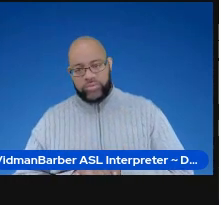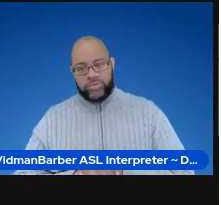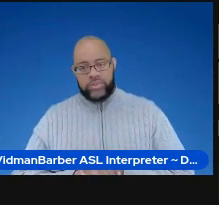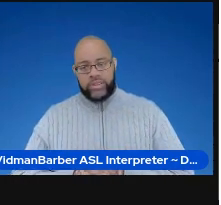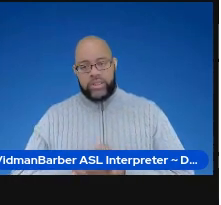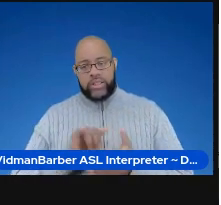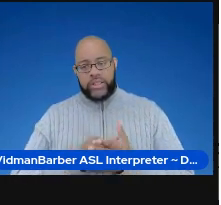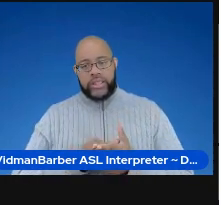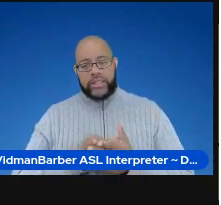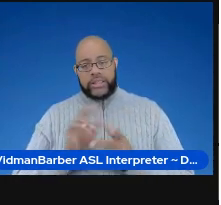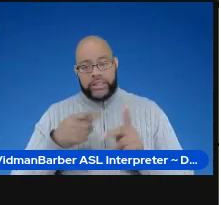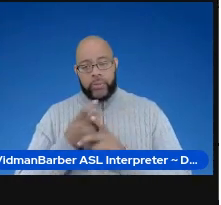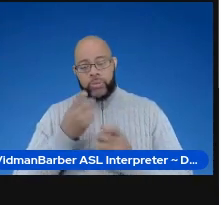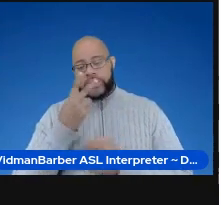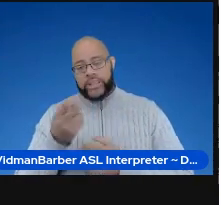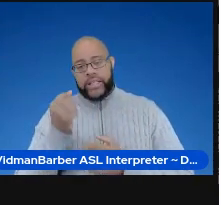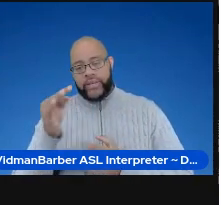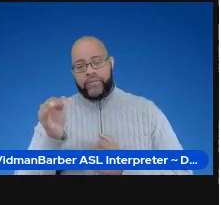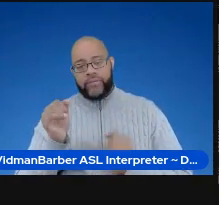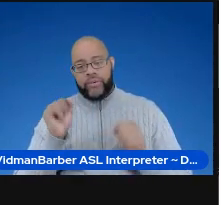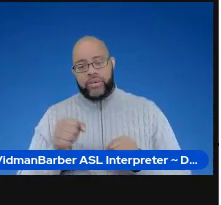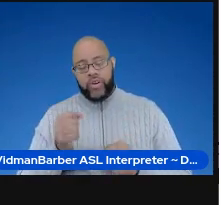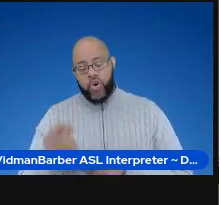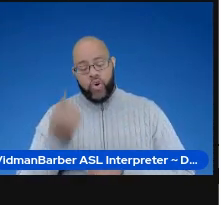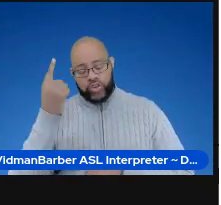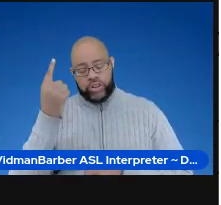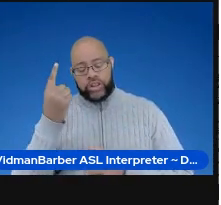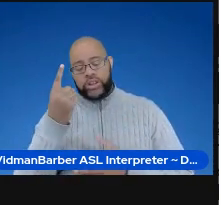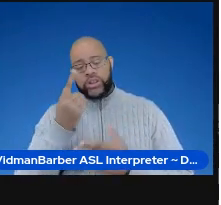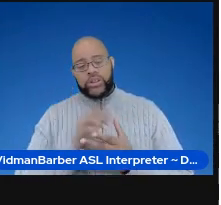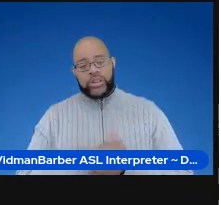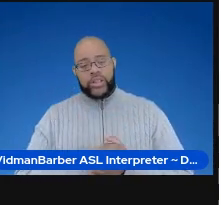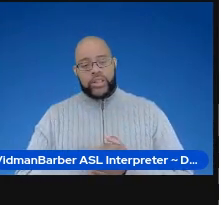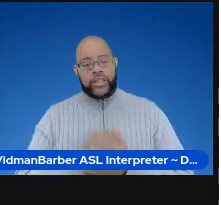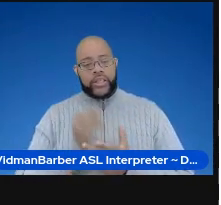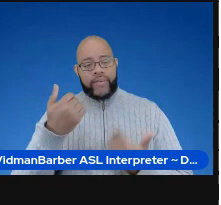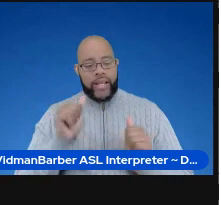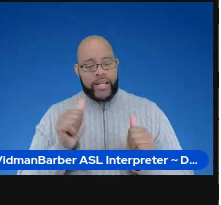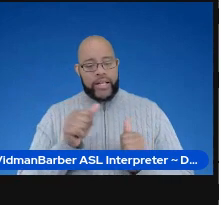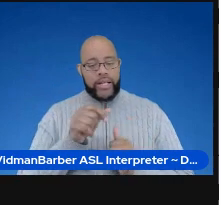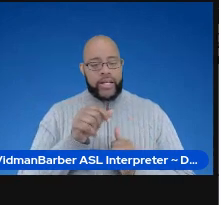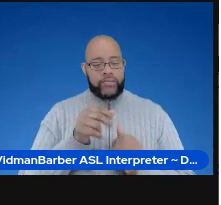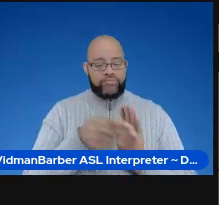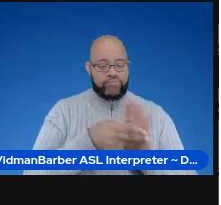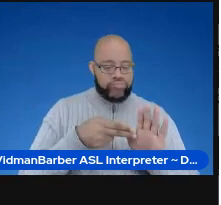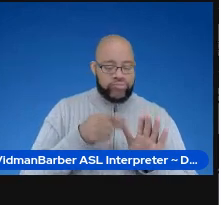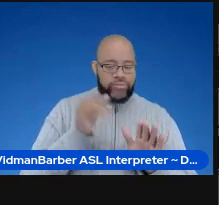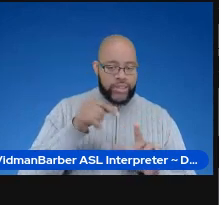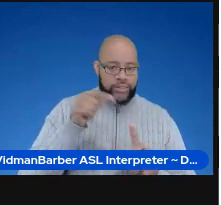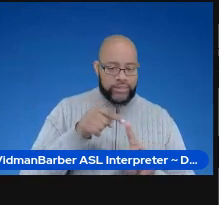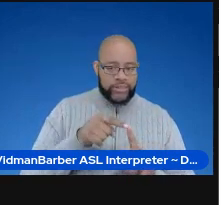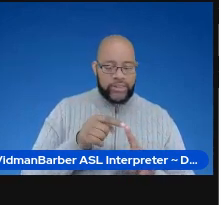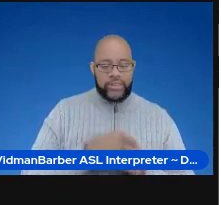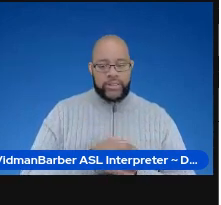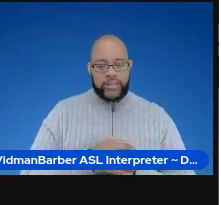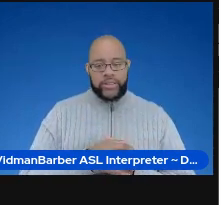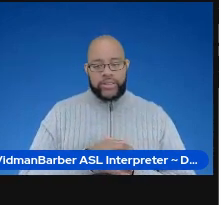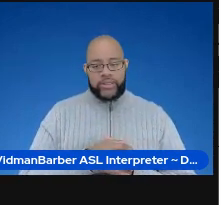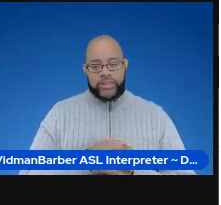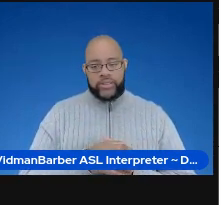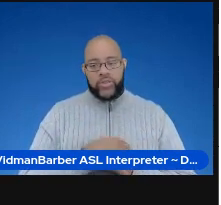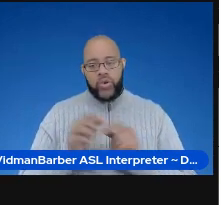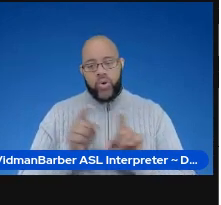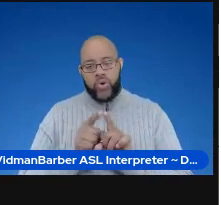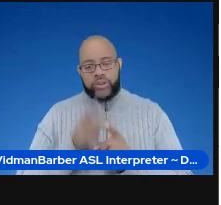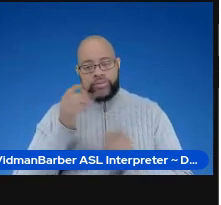analysis we wanted to do is to see if we could understand if there were any markers of reactogenicity and immunogenicity, as well as to